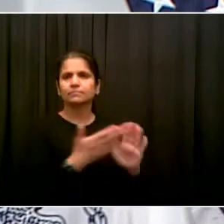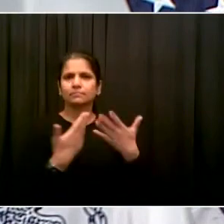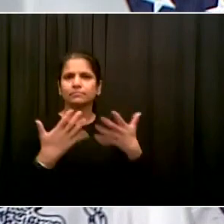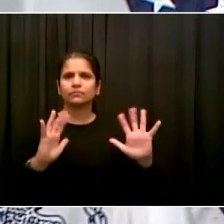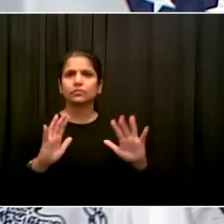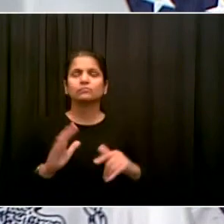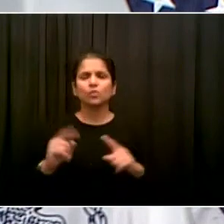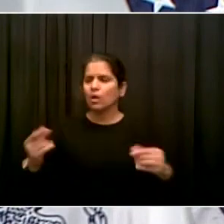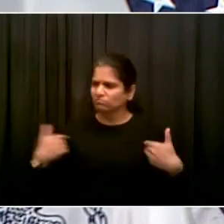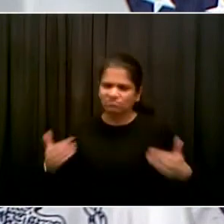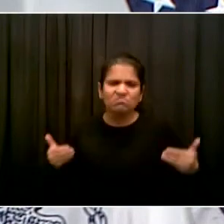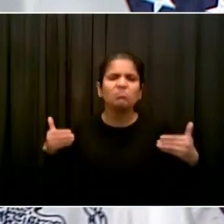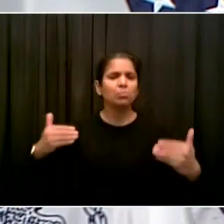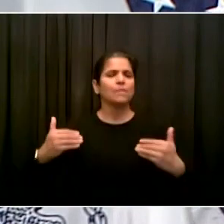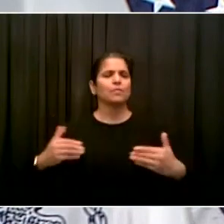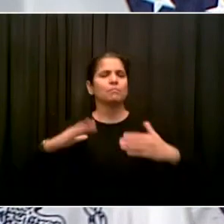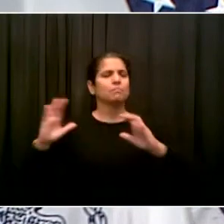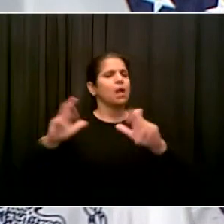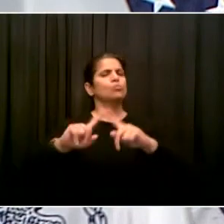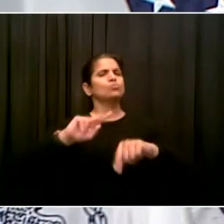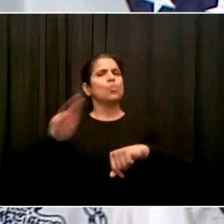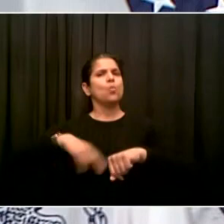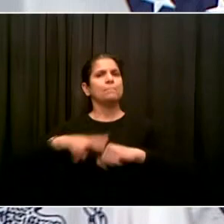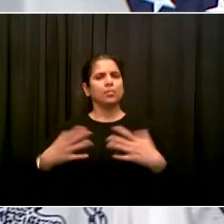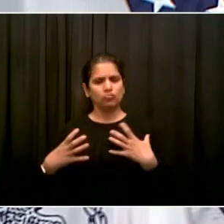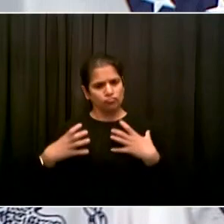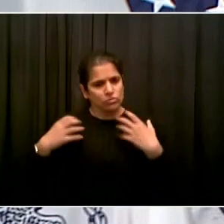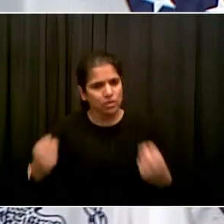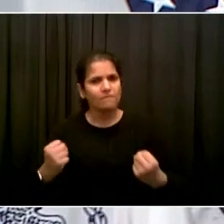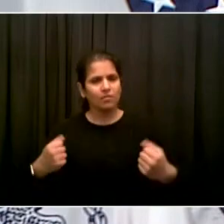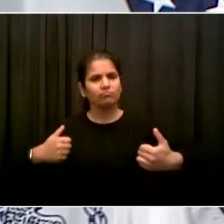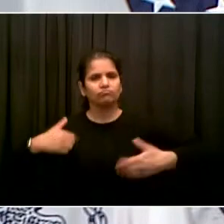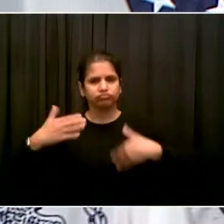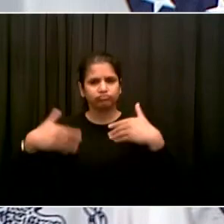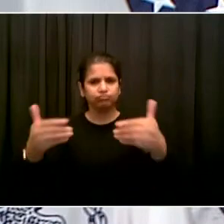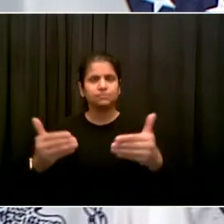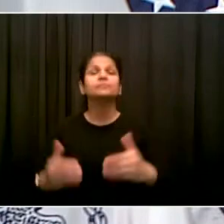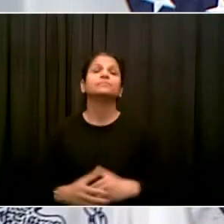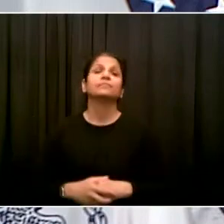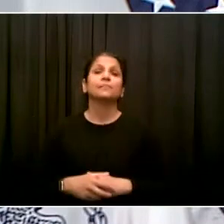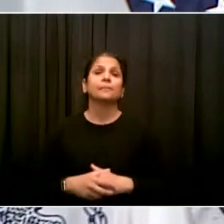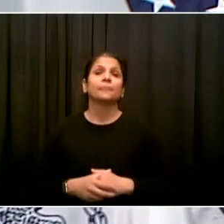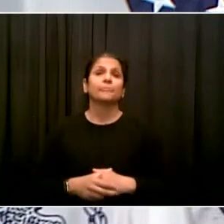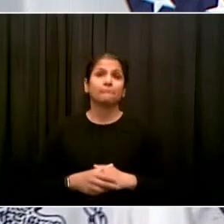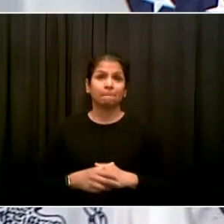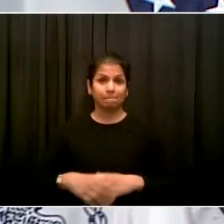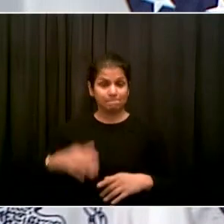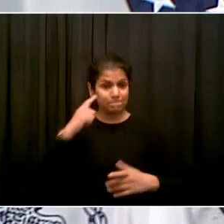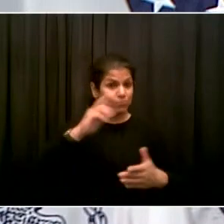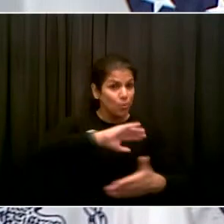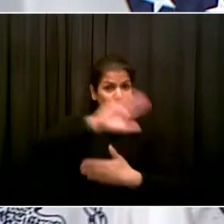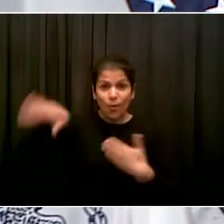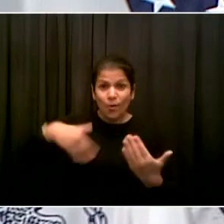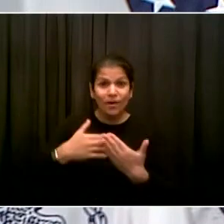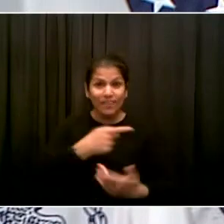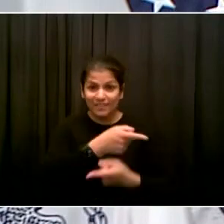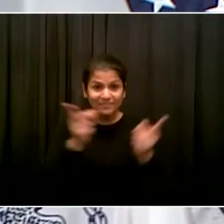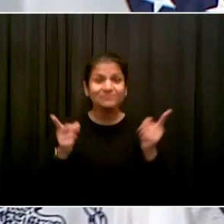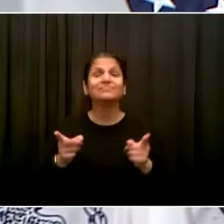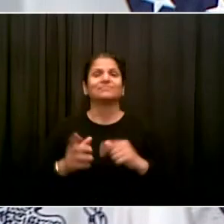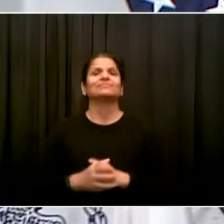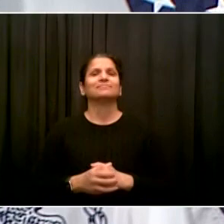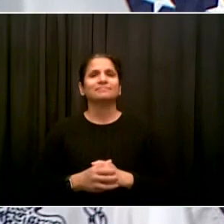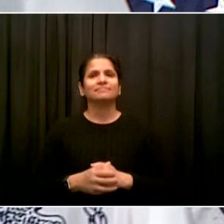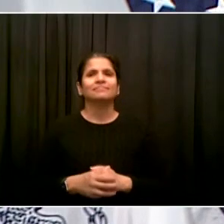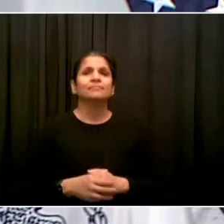But as we do that, as we focus on a recovery for all of us, we've got to remember who is still suffering from COVID and stay by